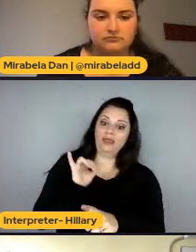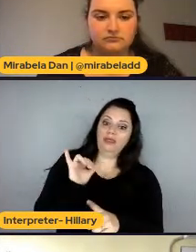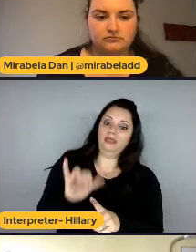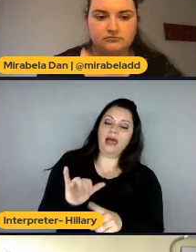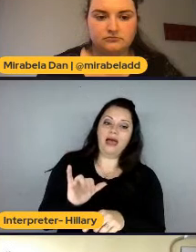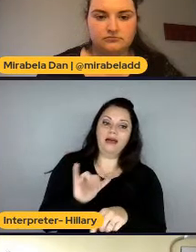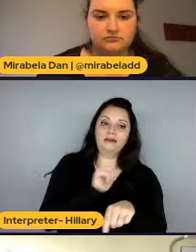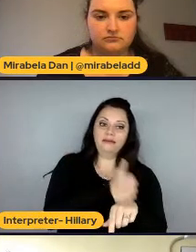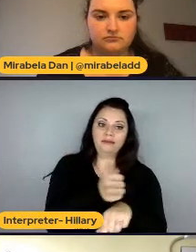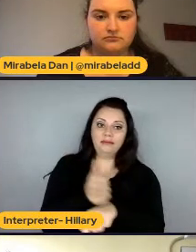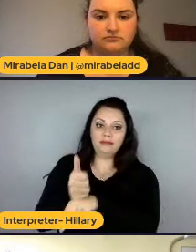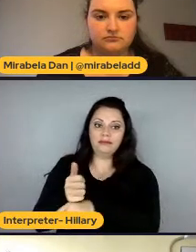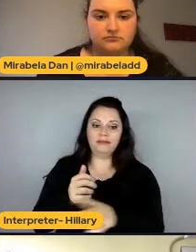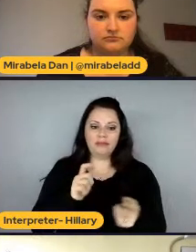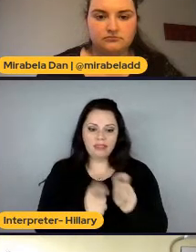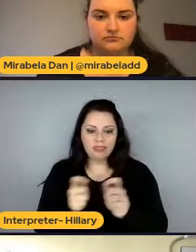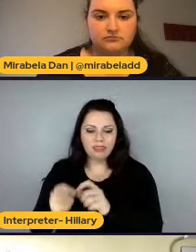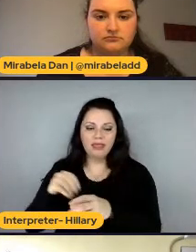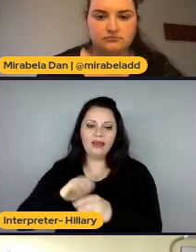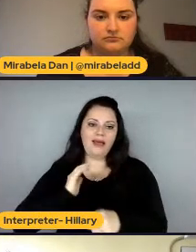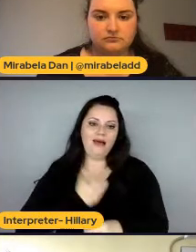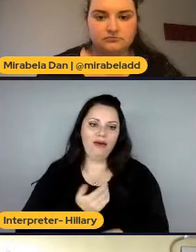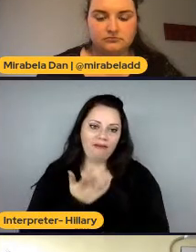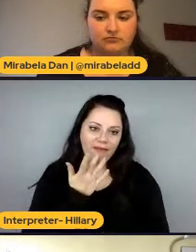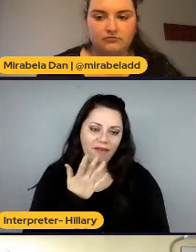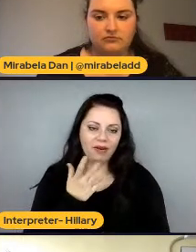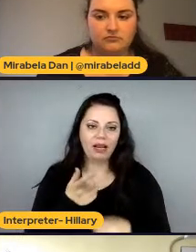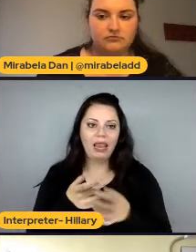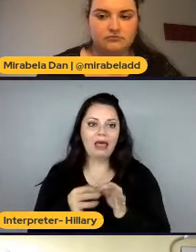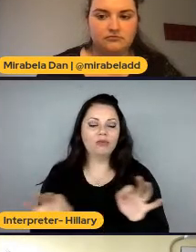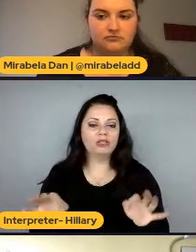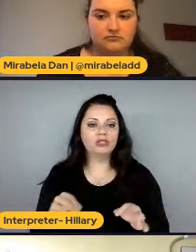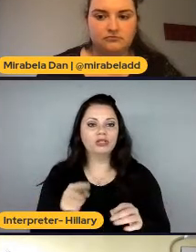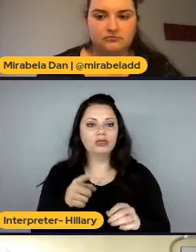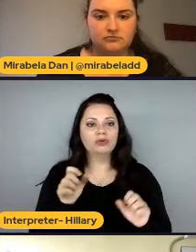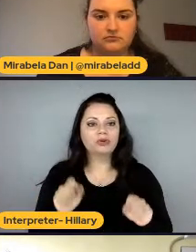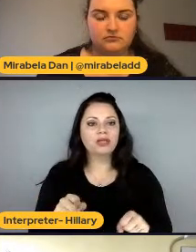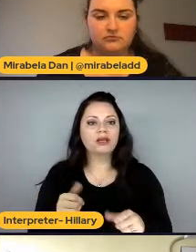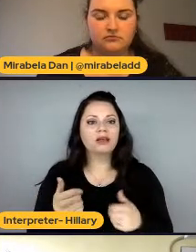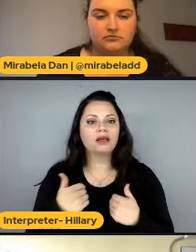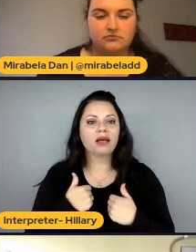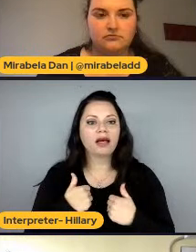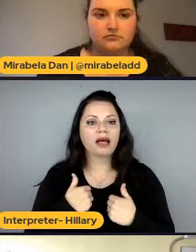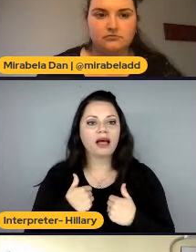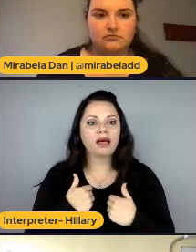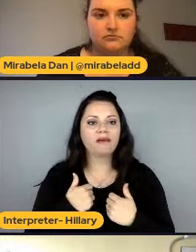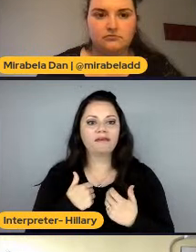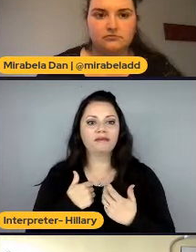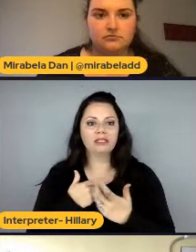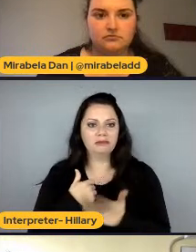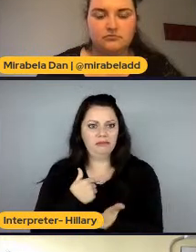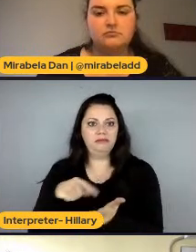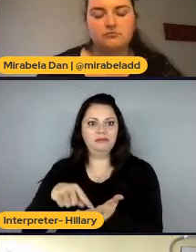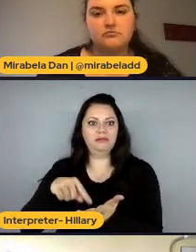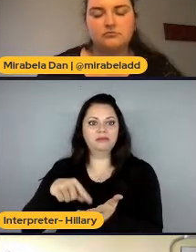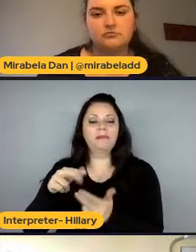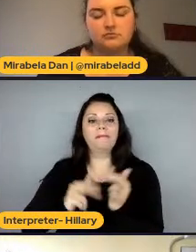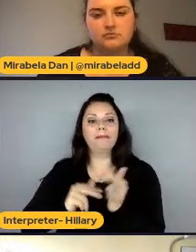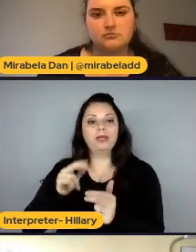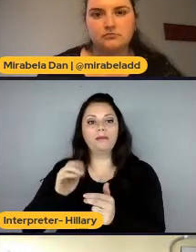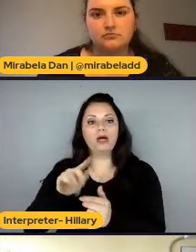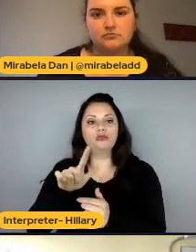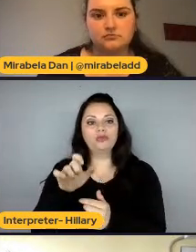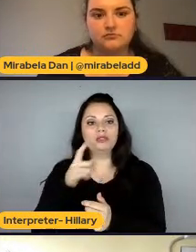in our favorite languages. So you could have an ops team, I think I mentioned that earlier, that builds such modules for the